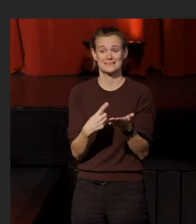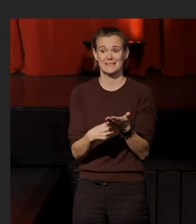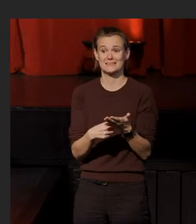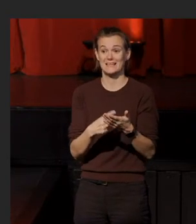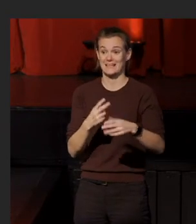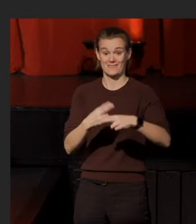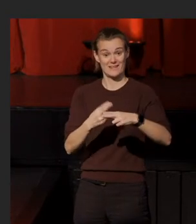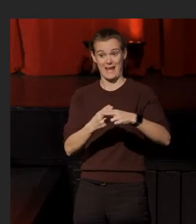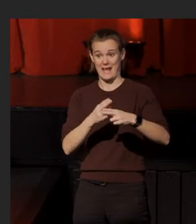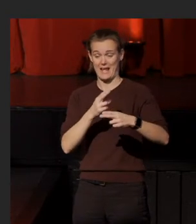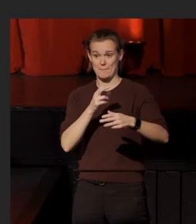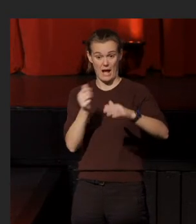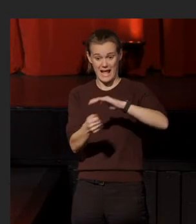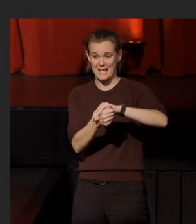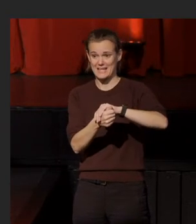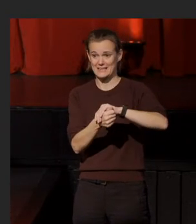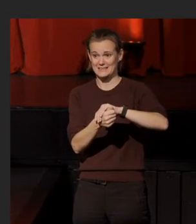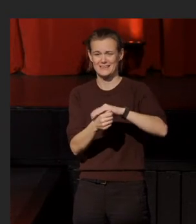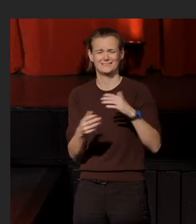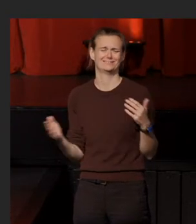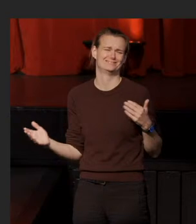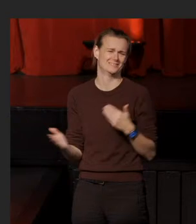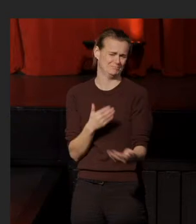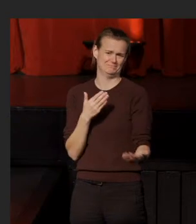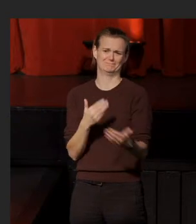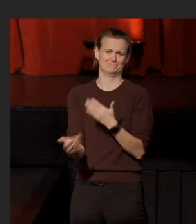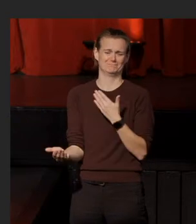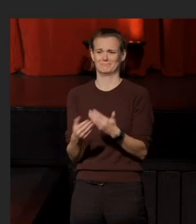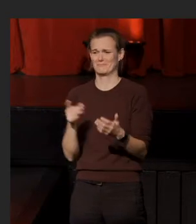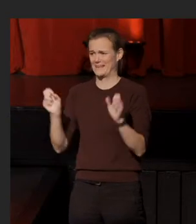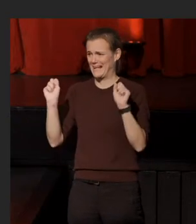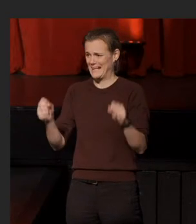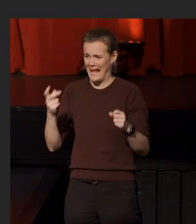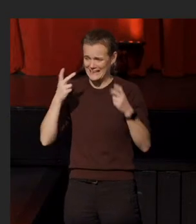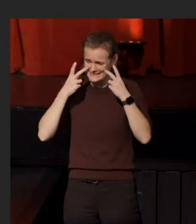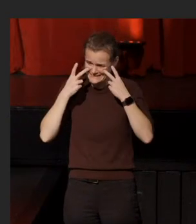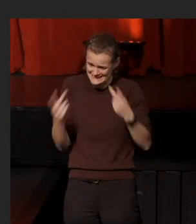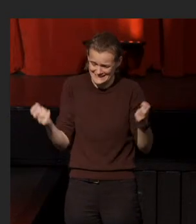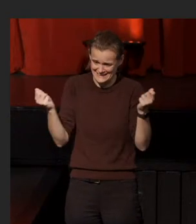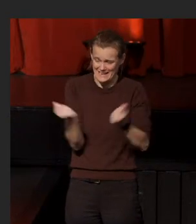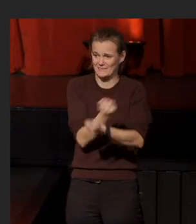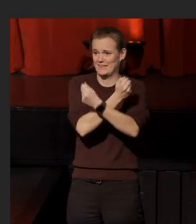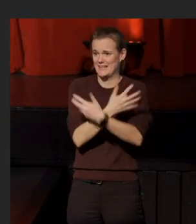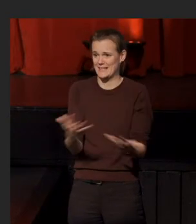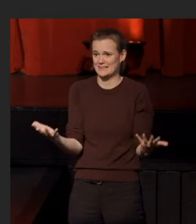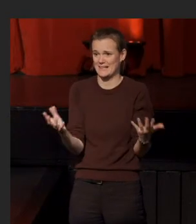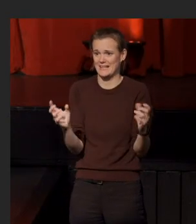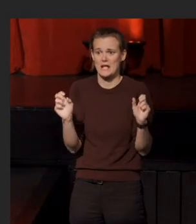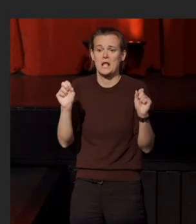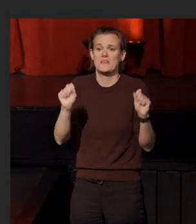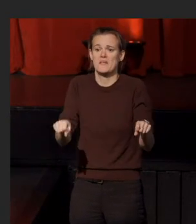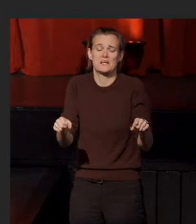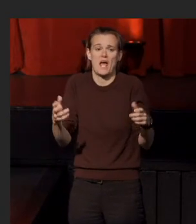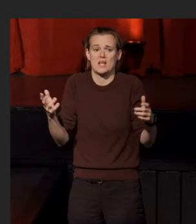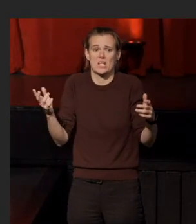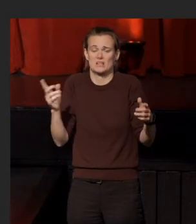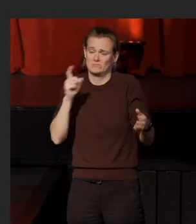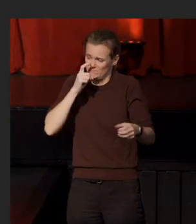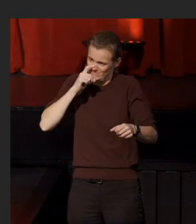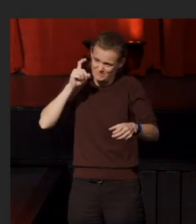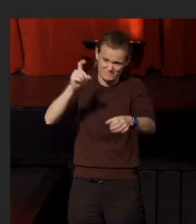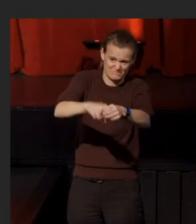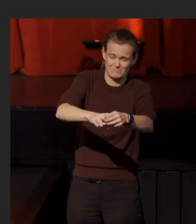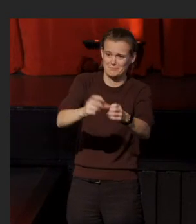agencies, forget about it. They can see everything that's going on. They have extraordinary means to peer into just about every aspect of our